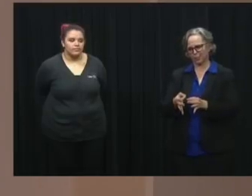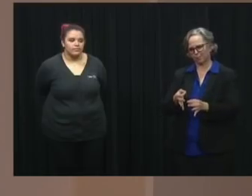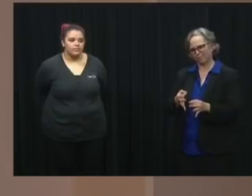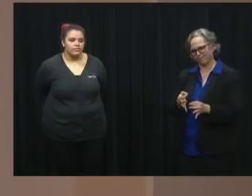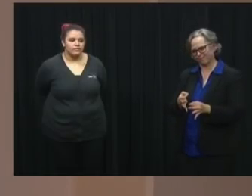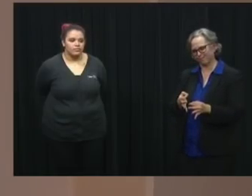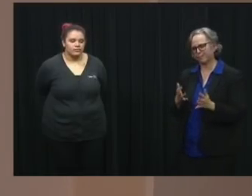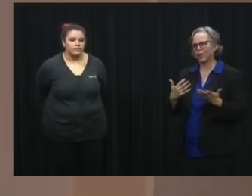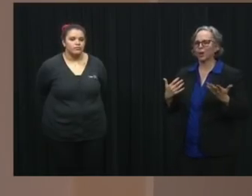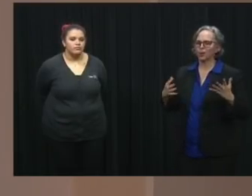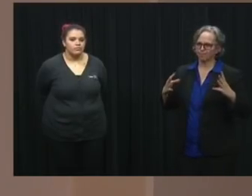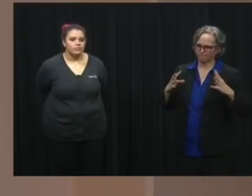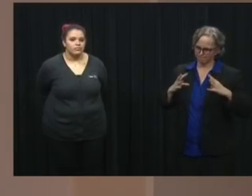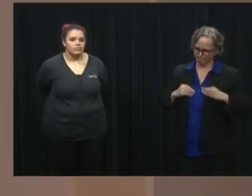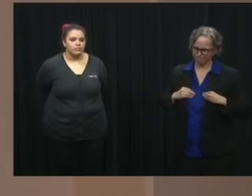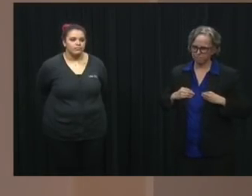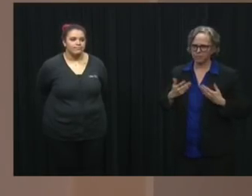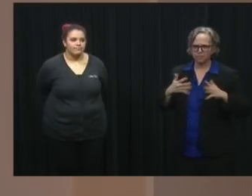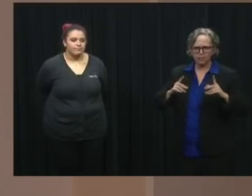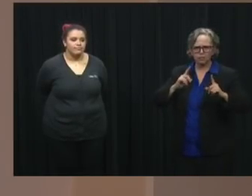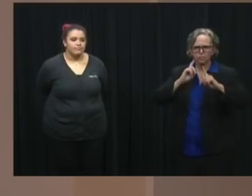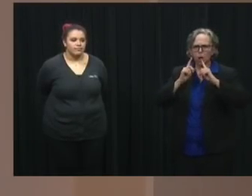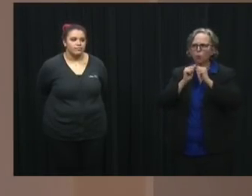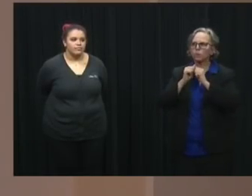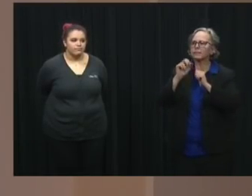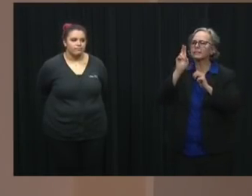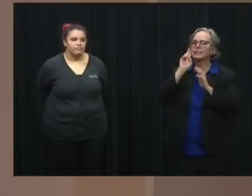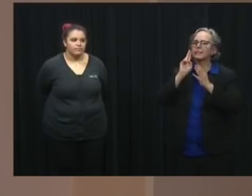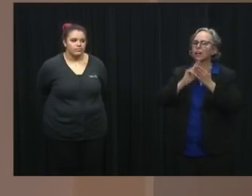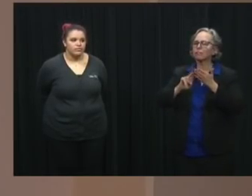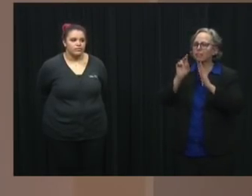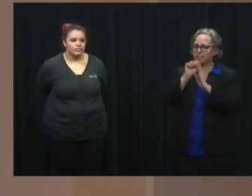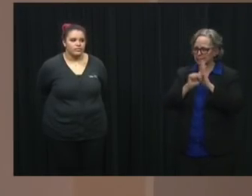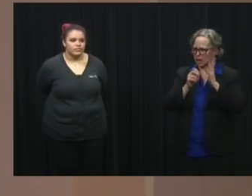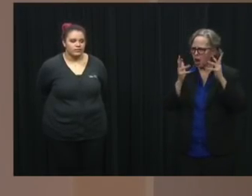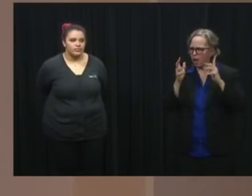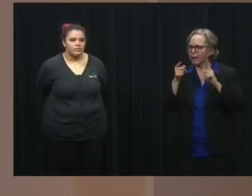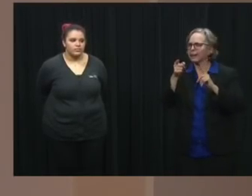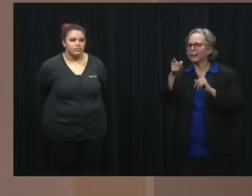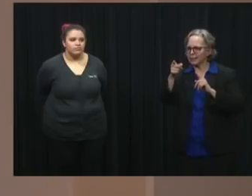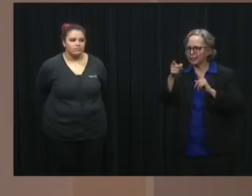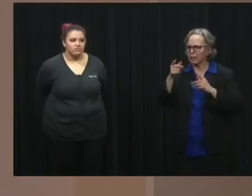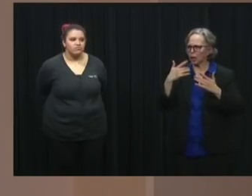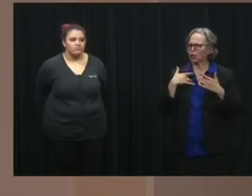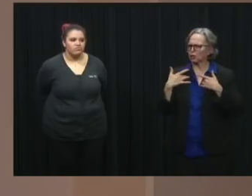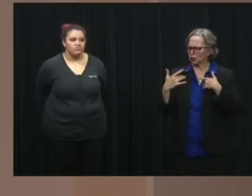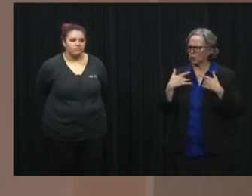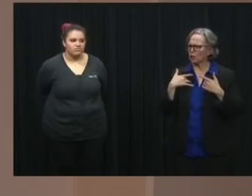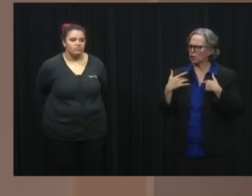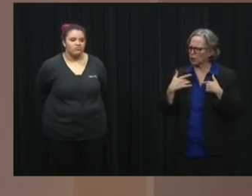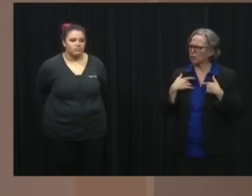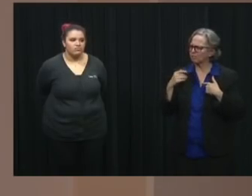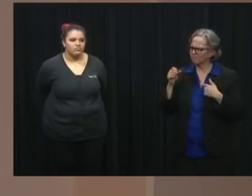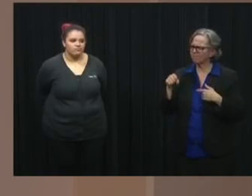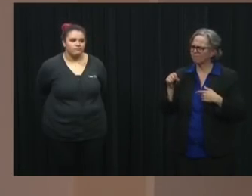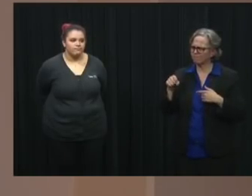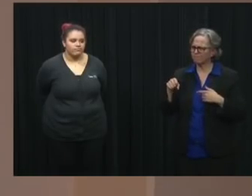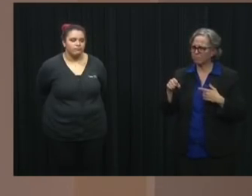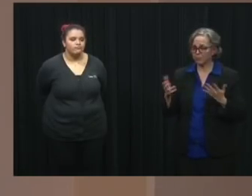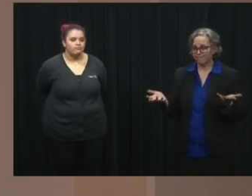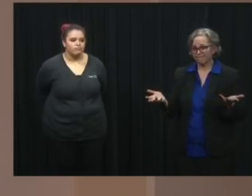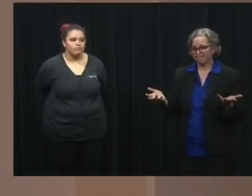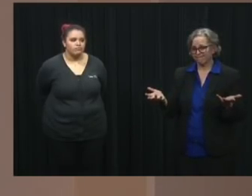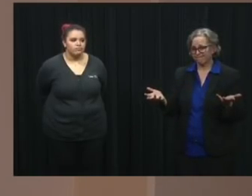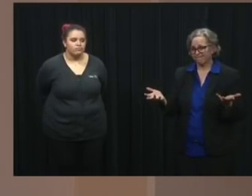with the Secretary of State. I know that he has some concerns about that, but we will make the best of it. There will be